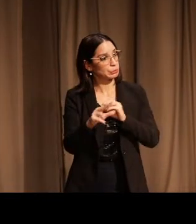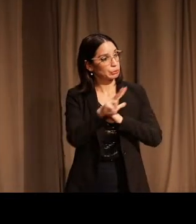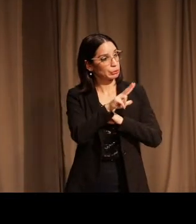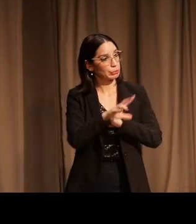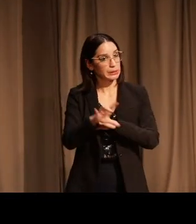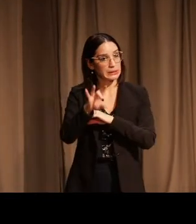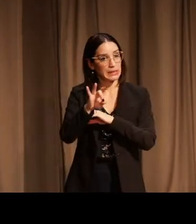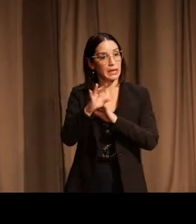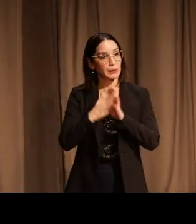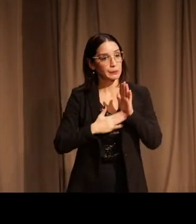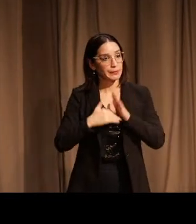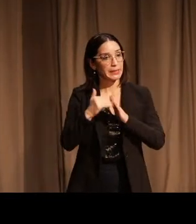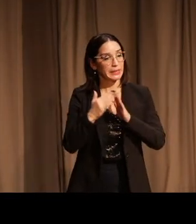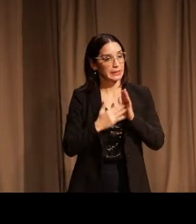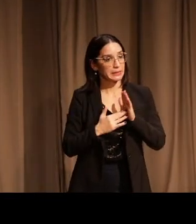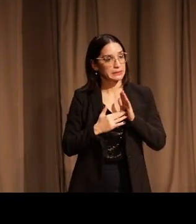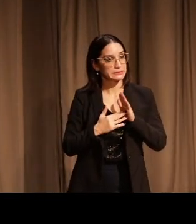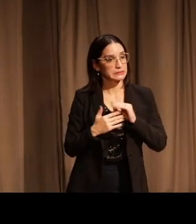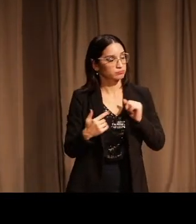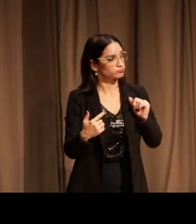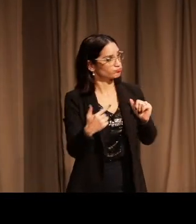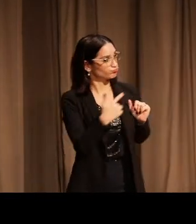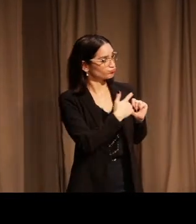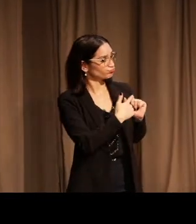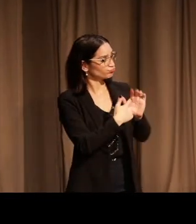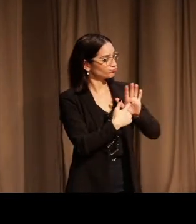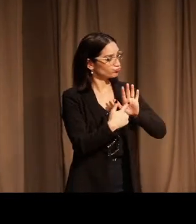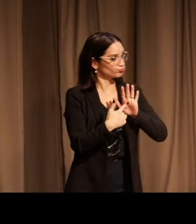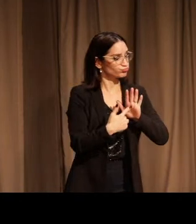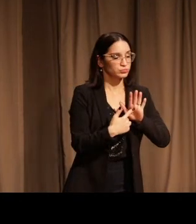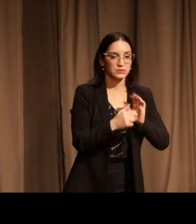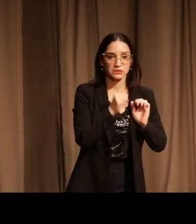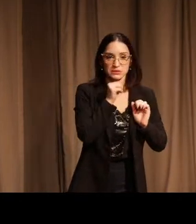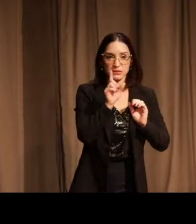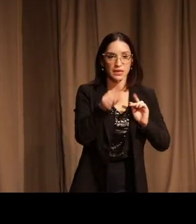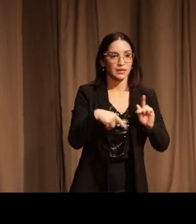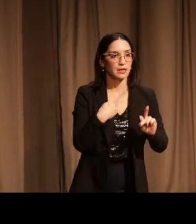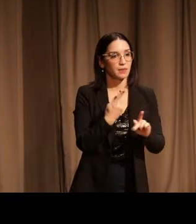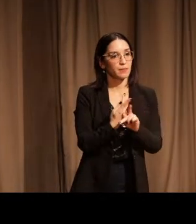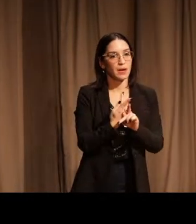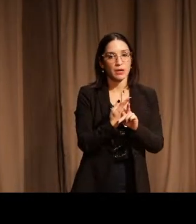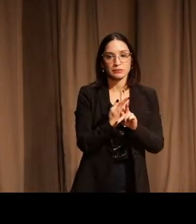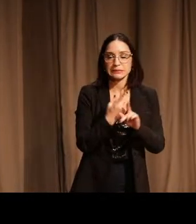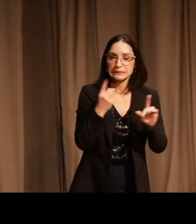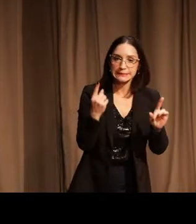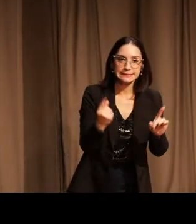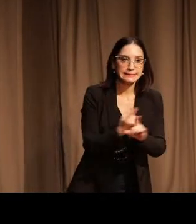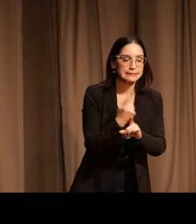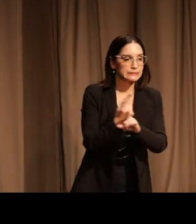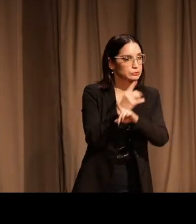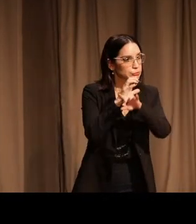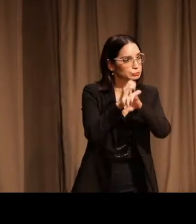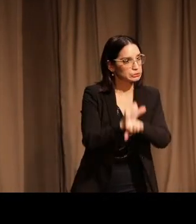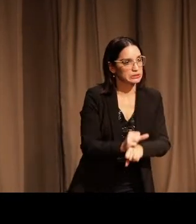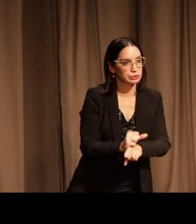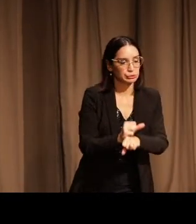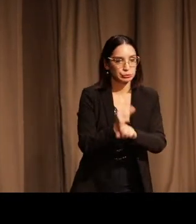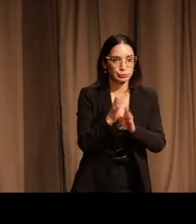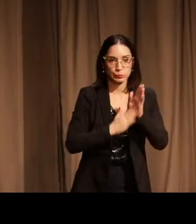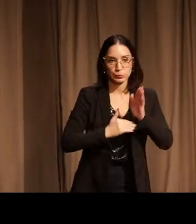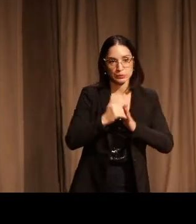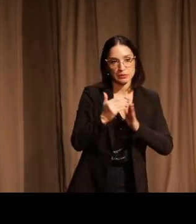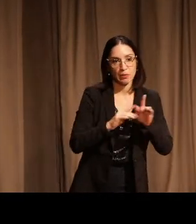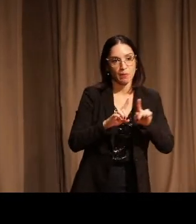oracle is not a tarot because it's not about the traditional archetypes. Each card inspired by